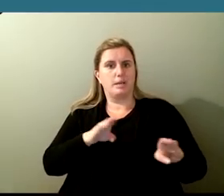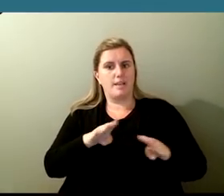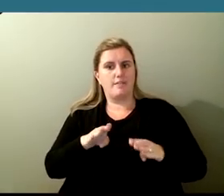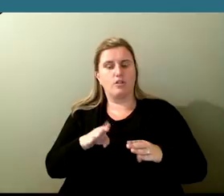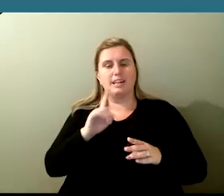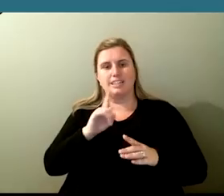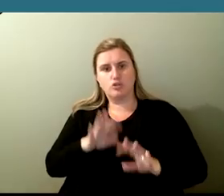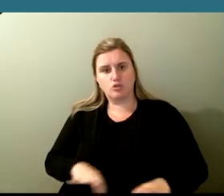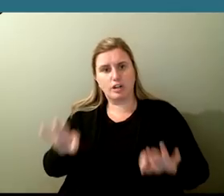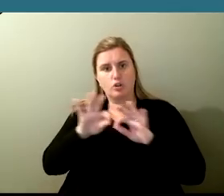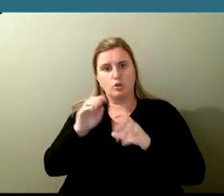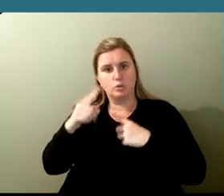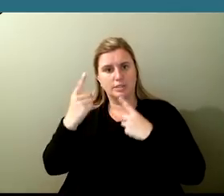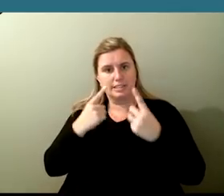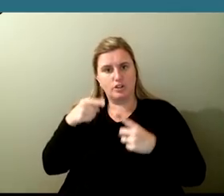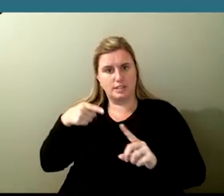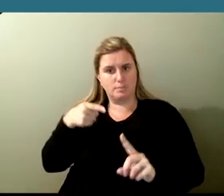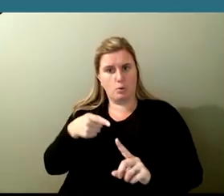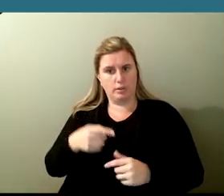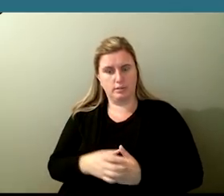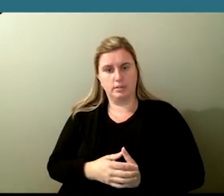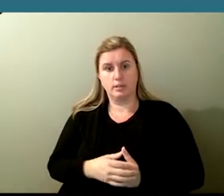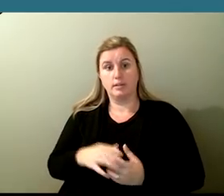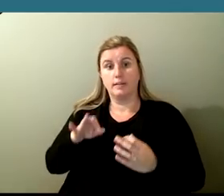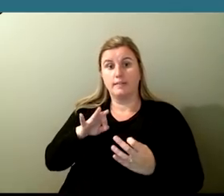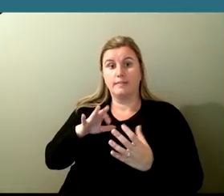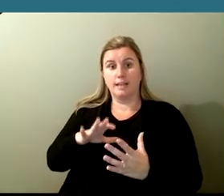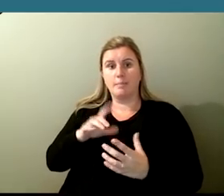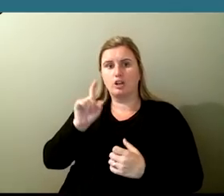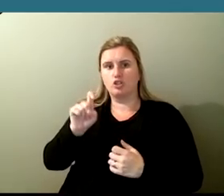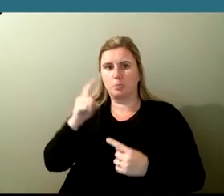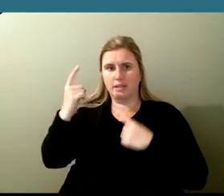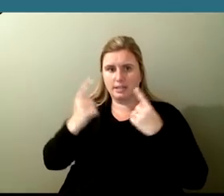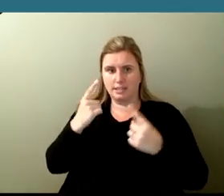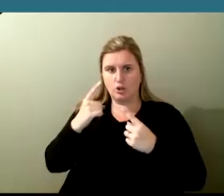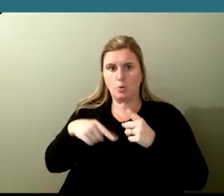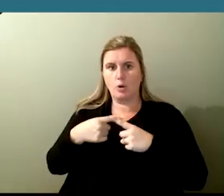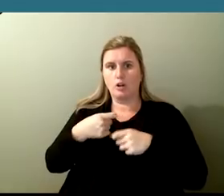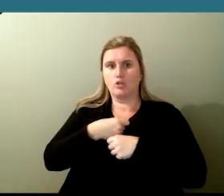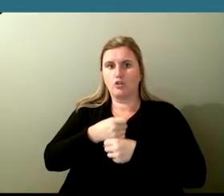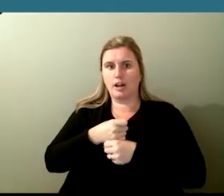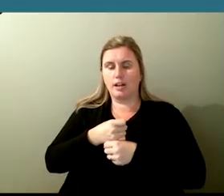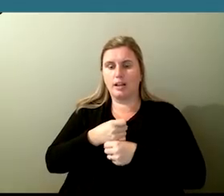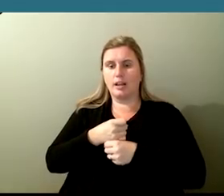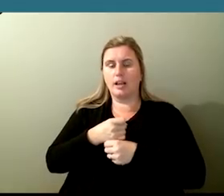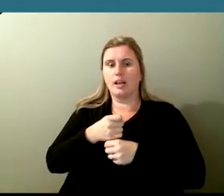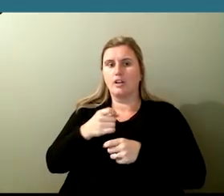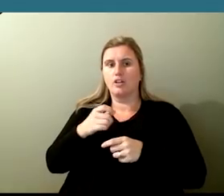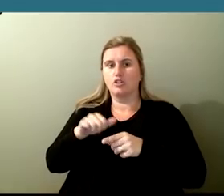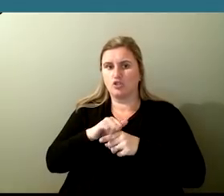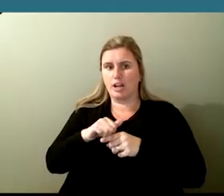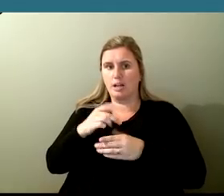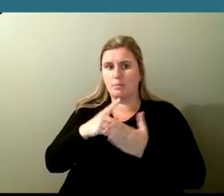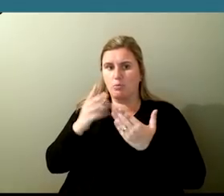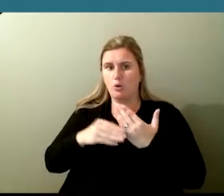it is critical to consider this point. Feedback should be considered when creating and designing training programs for peer